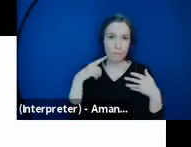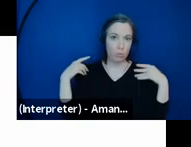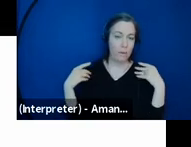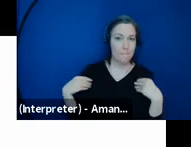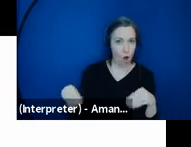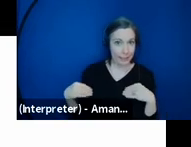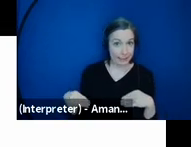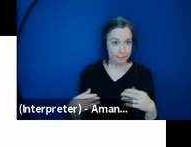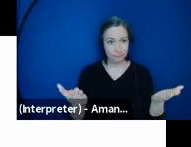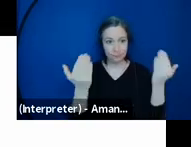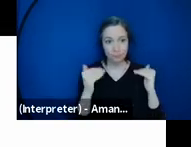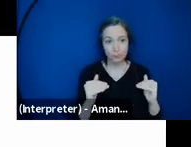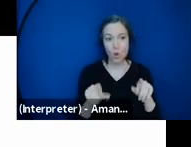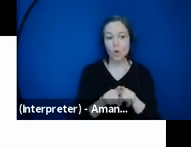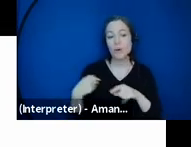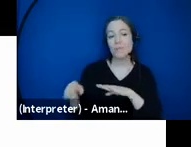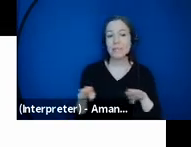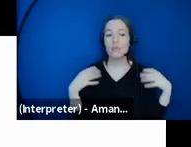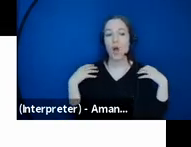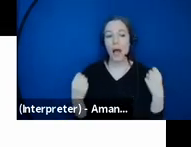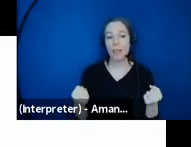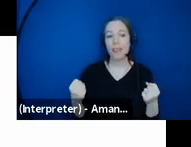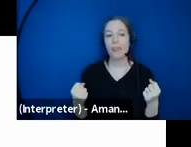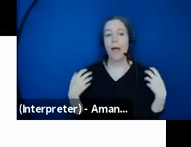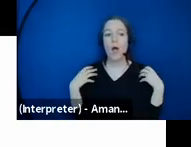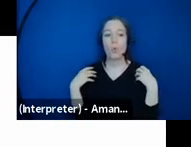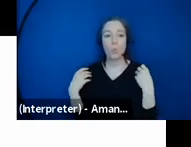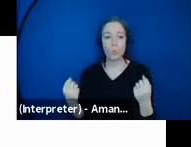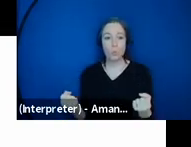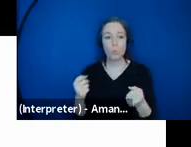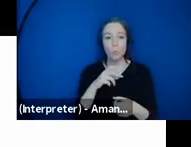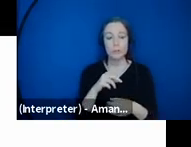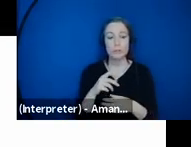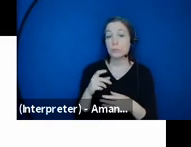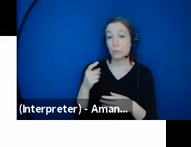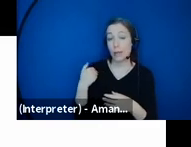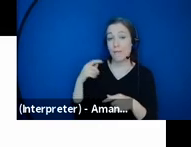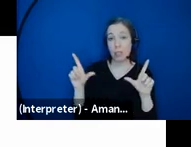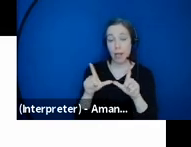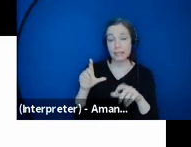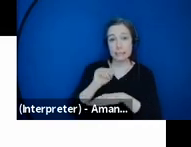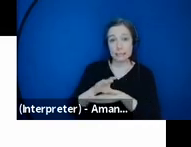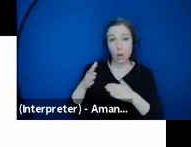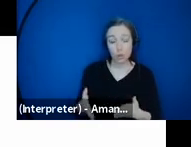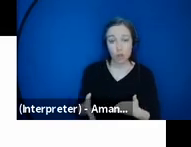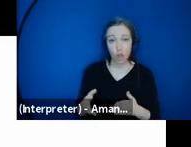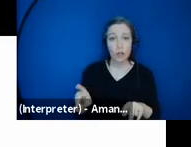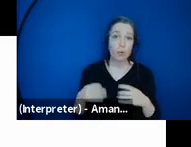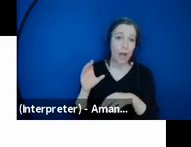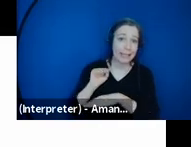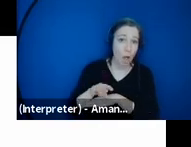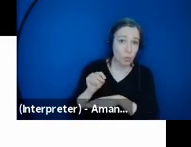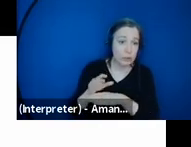on campus. We have a licensed counselor who can provide short term counseling provide crisis intervention different assessments